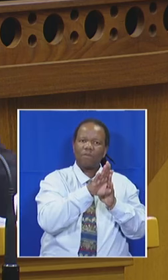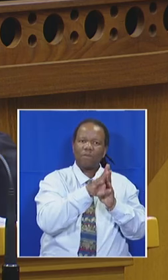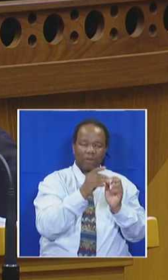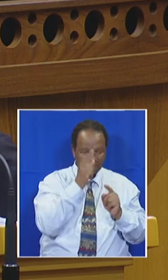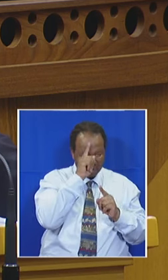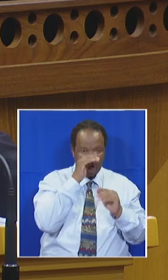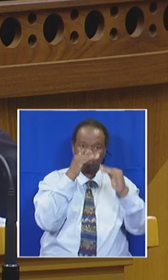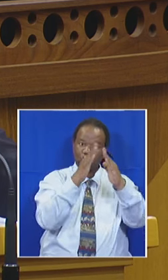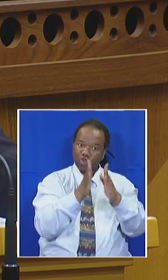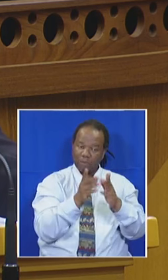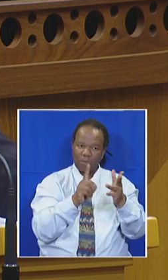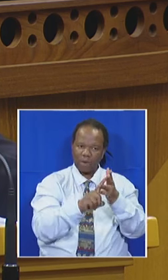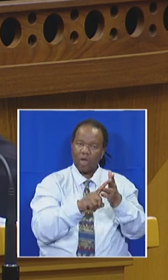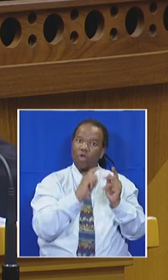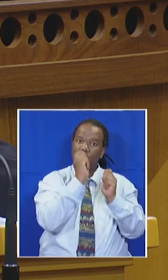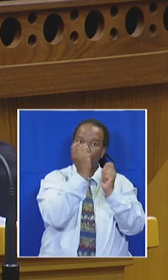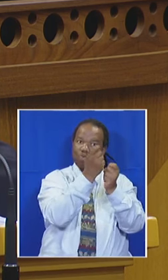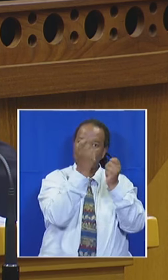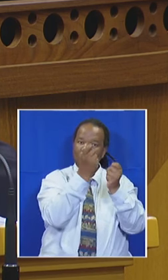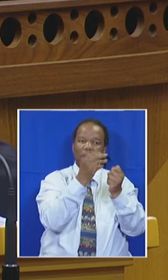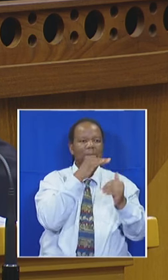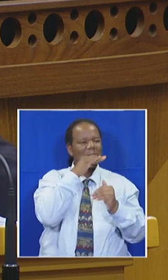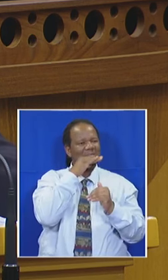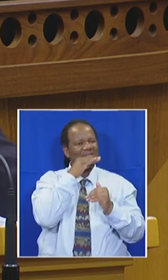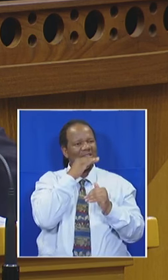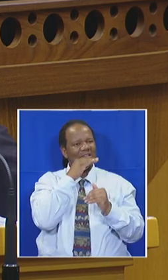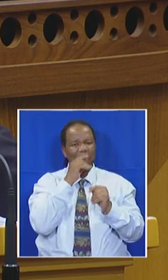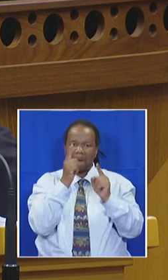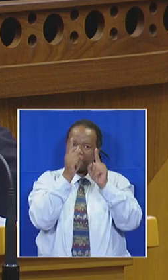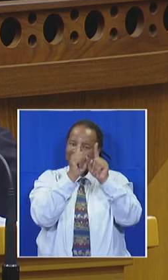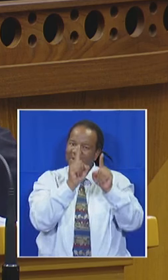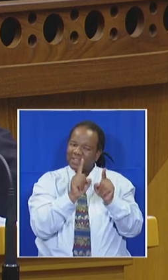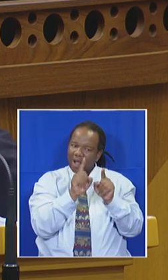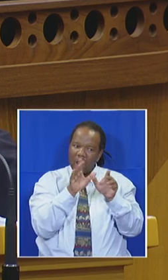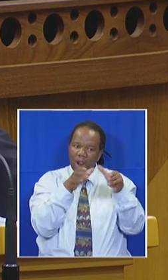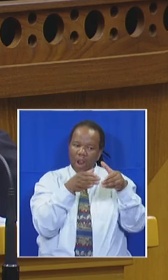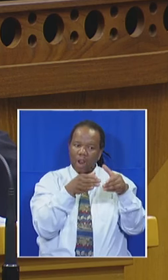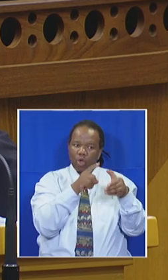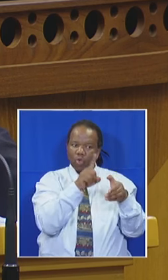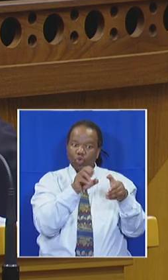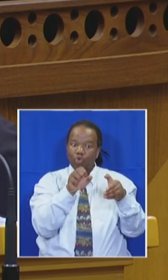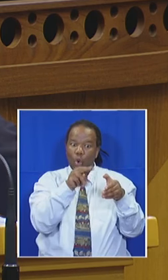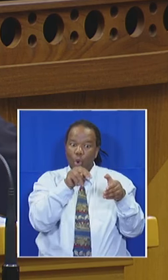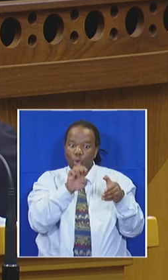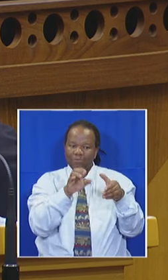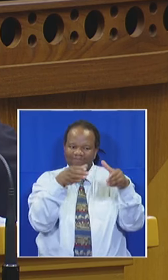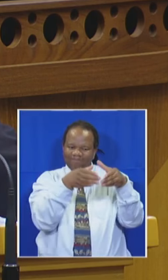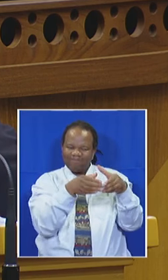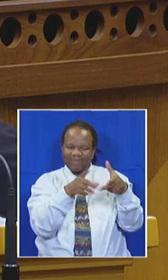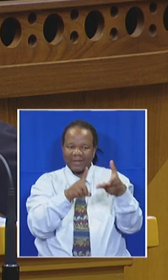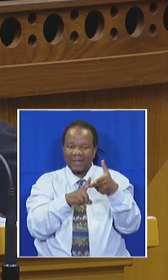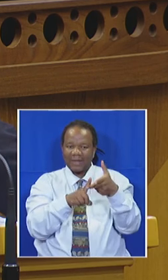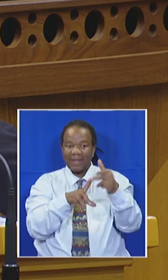We will use the special economic zones and industrial parks as